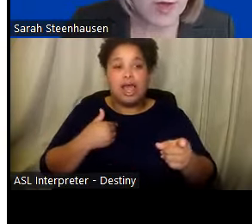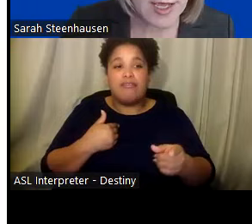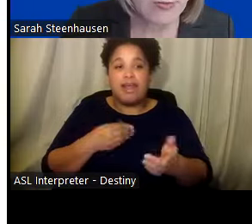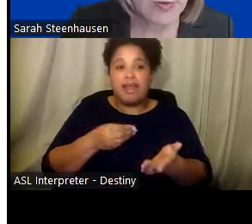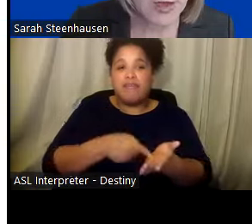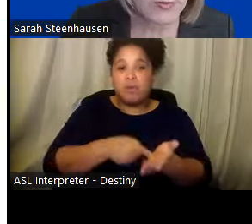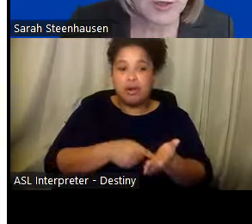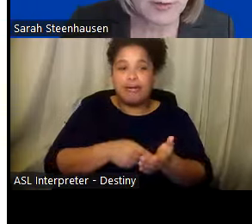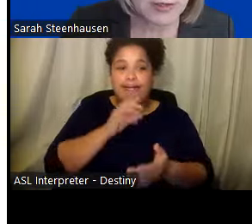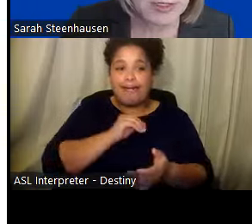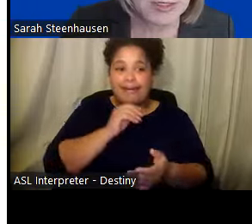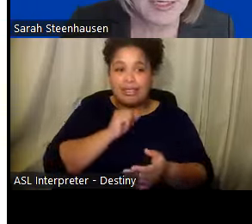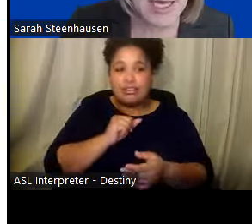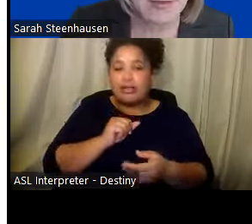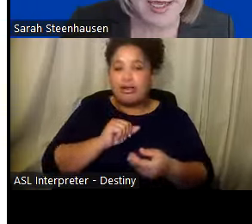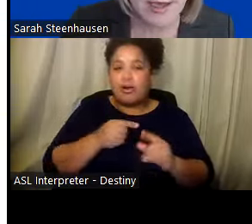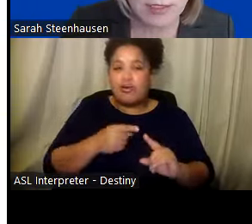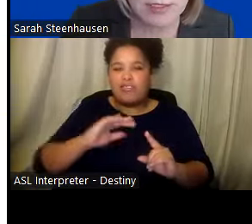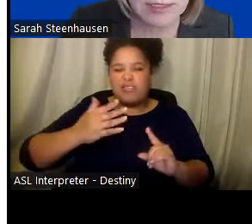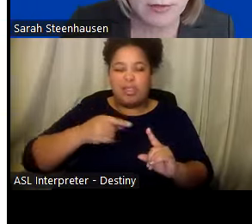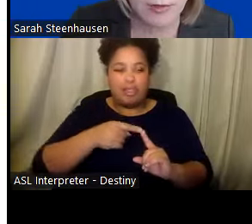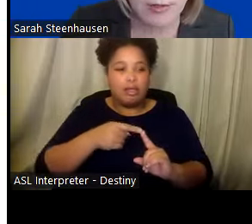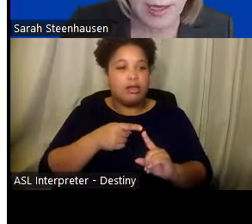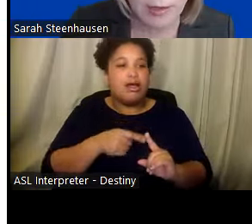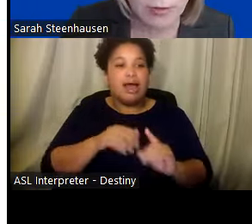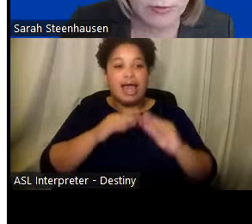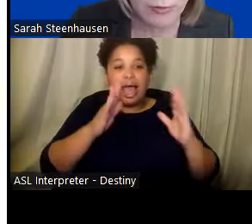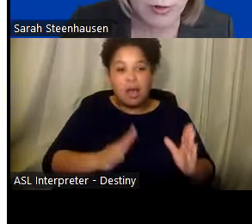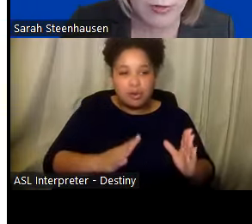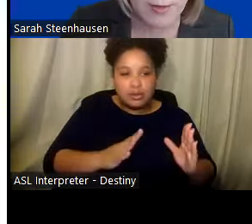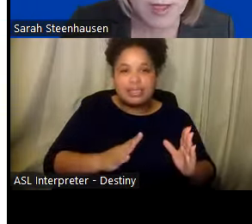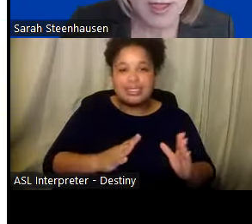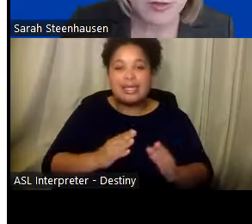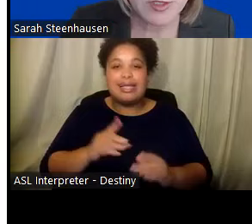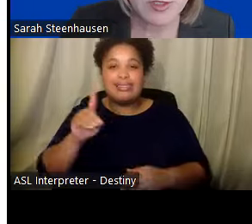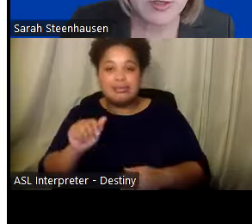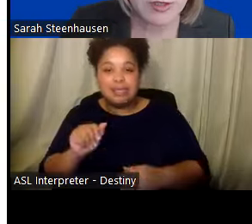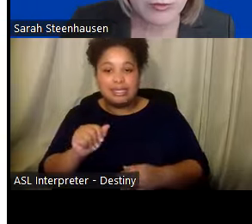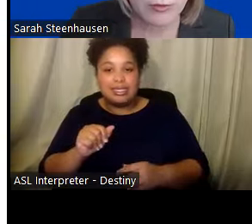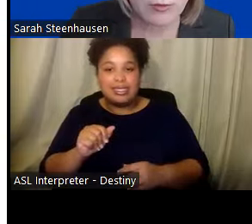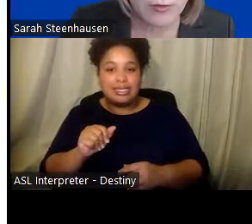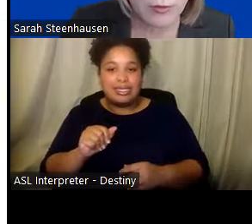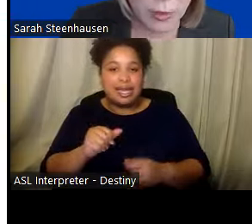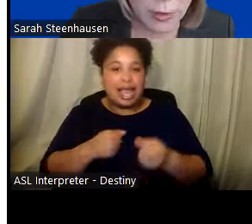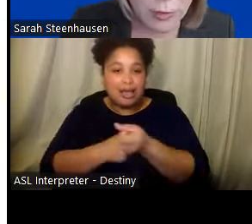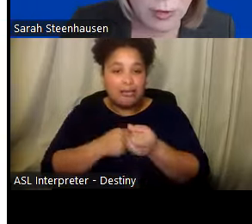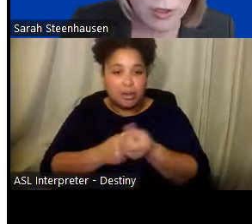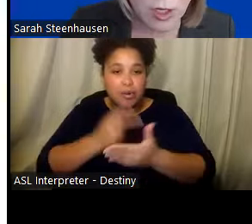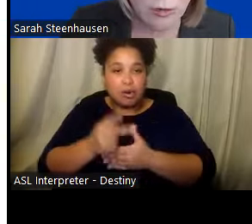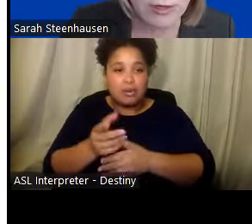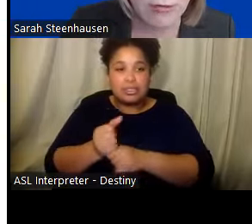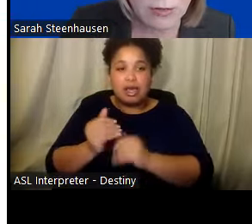Goal 5, really pleased that the Housing and Disability Advocacy Program has received nearly over $300